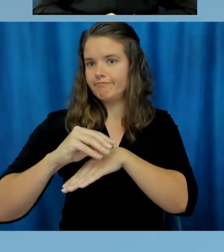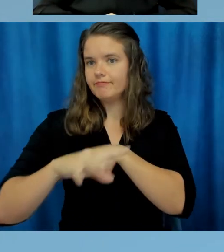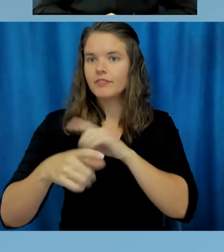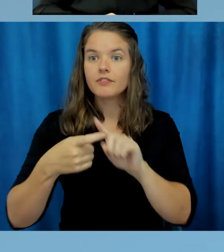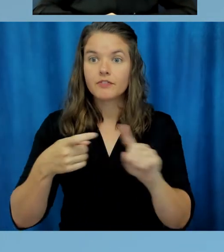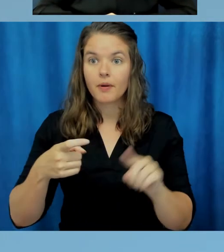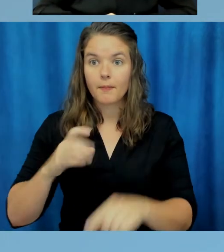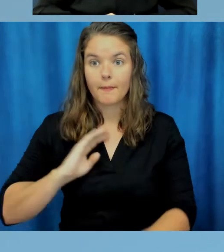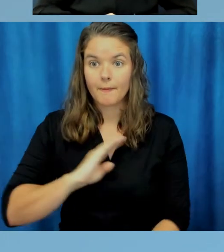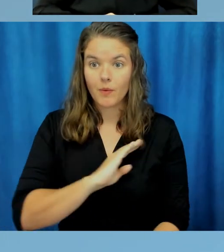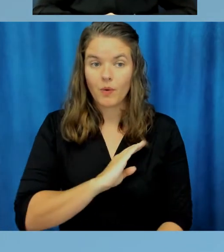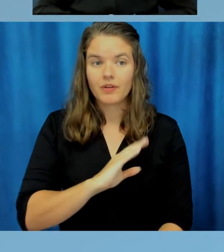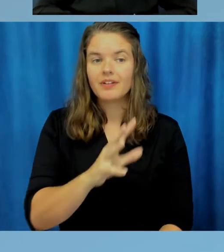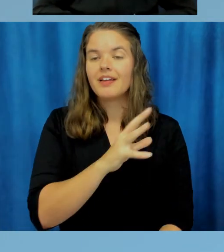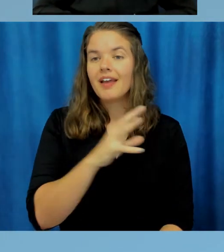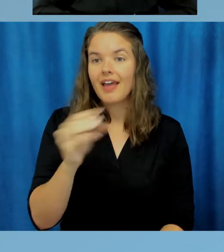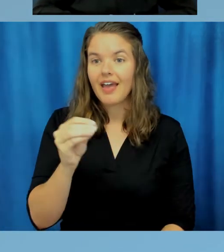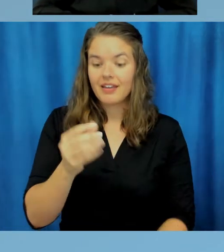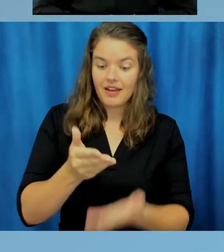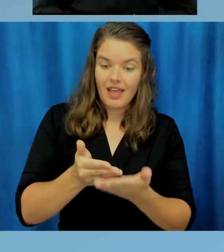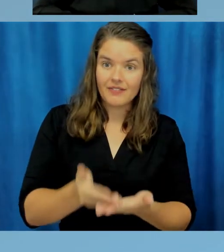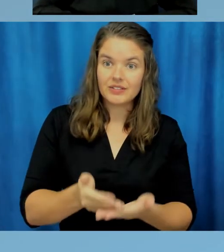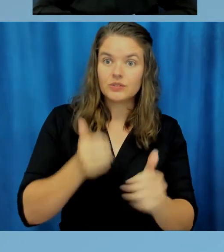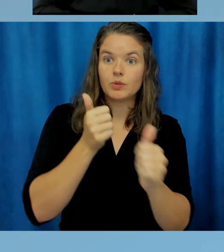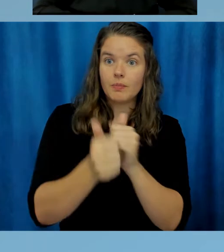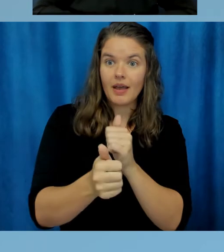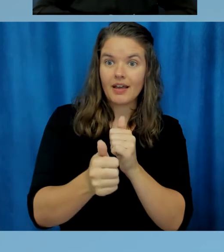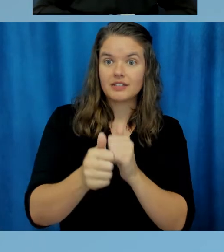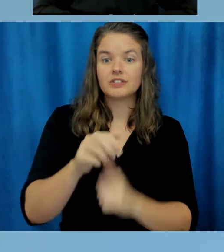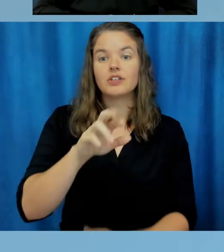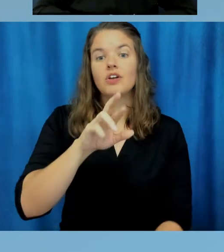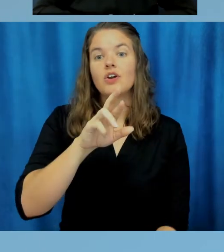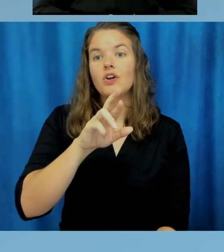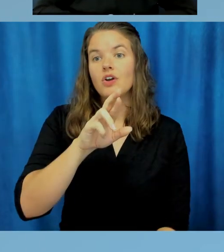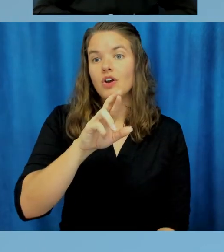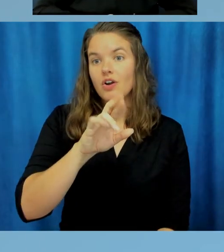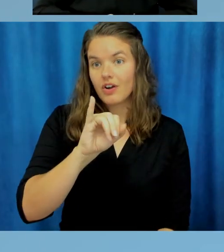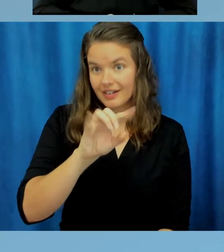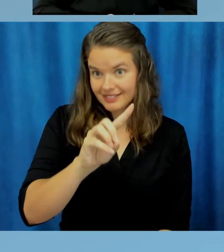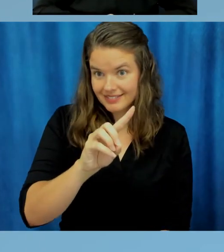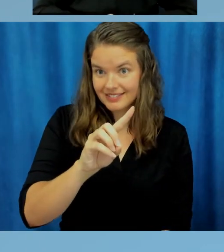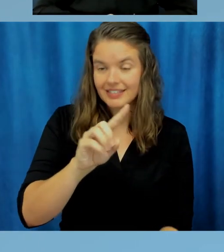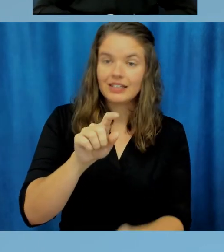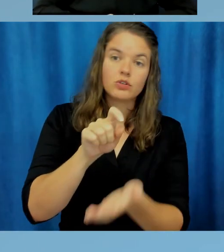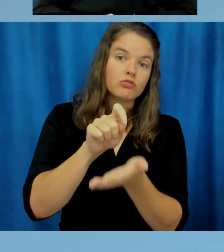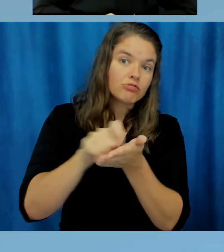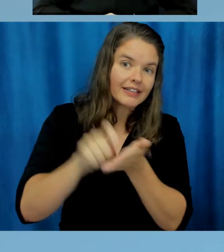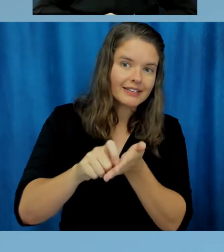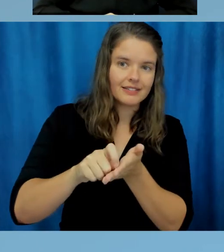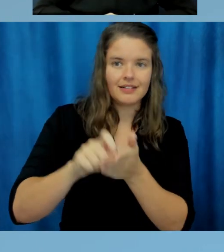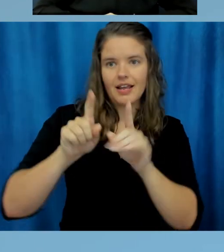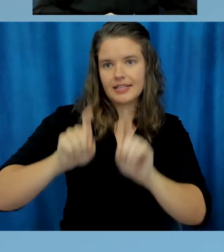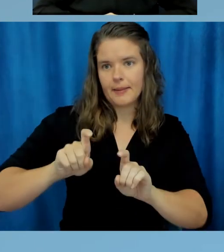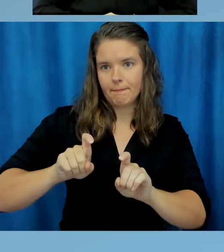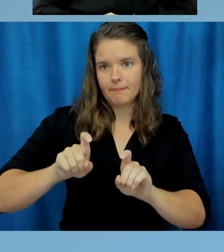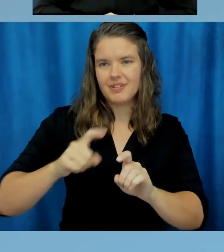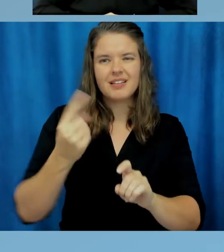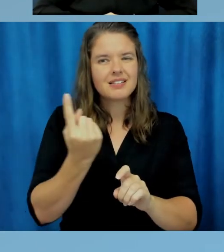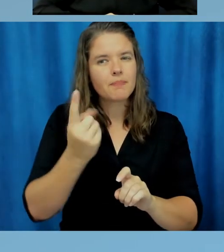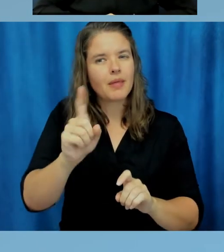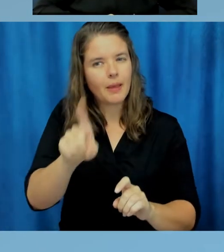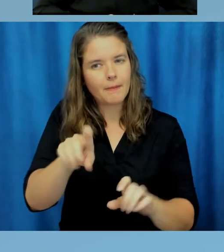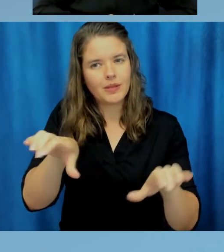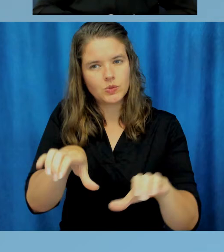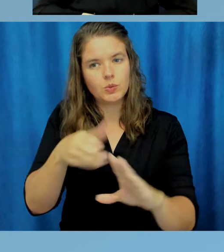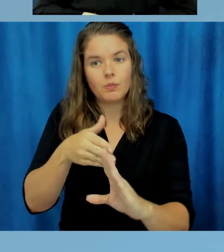board, as well as evidence of passing the Registry of Interpreters for the Deaf written exam. which is something you have to do before